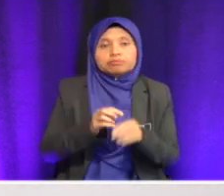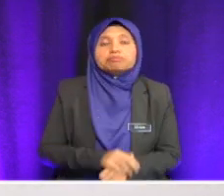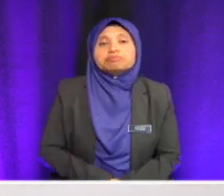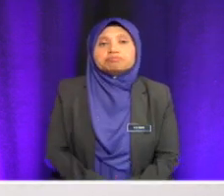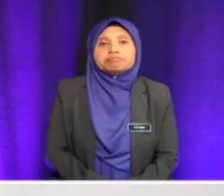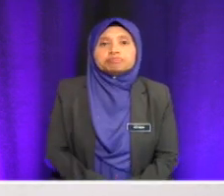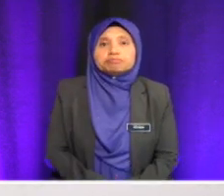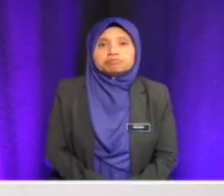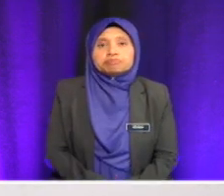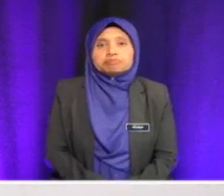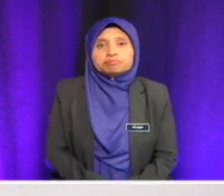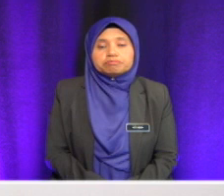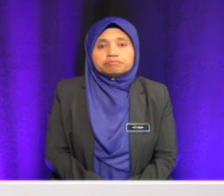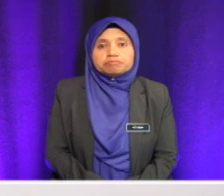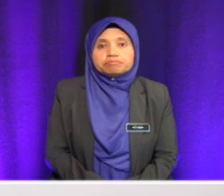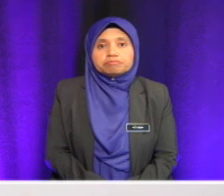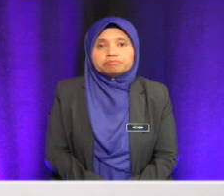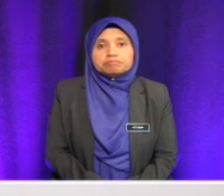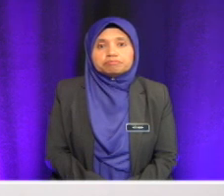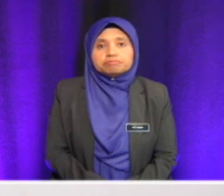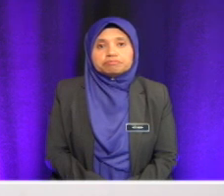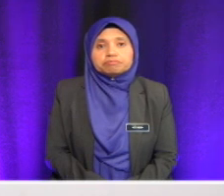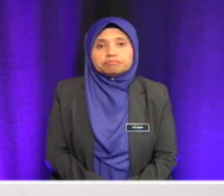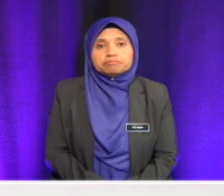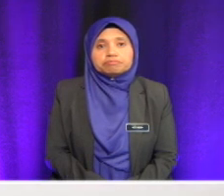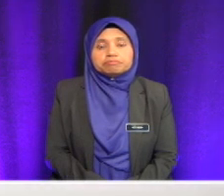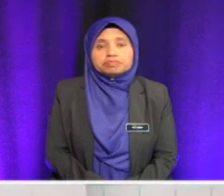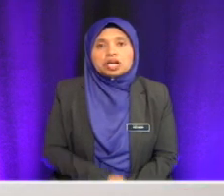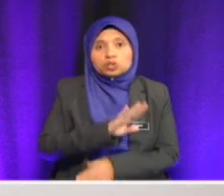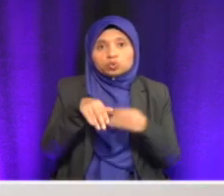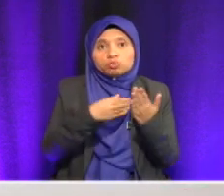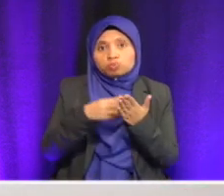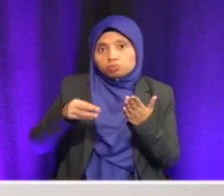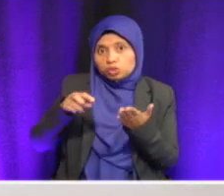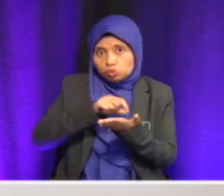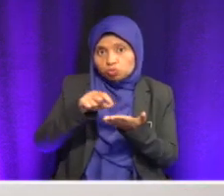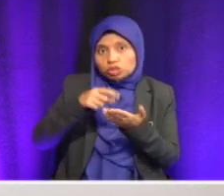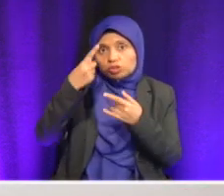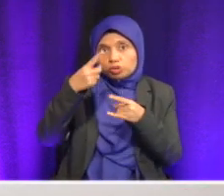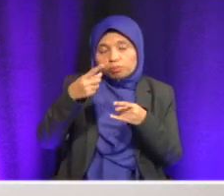Oh, she's writing the answer down. Okay.